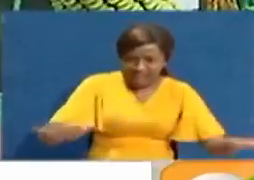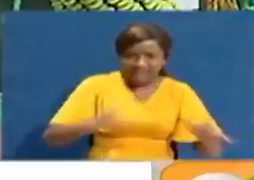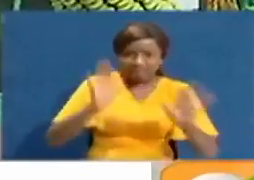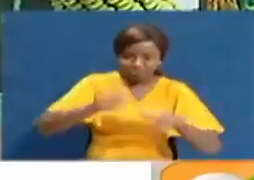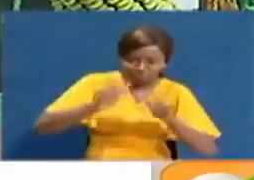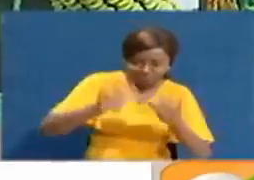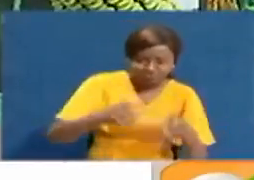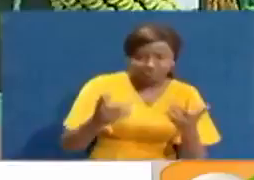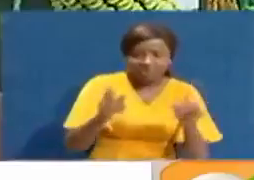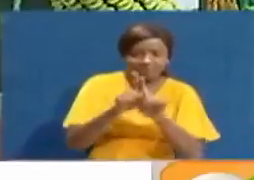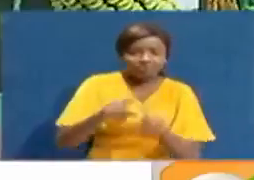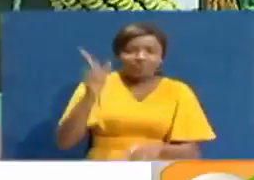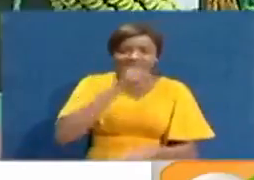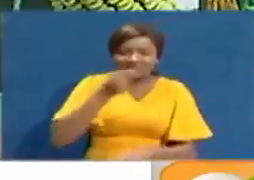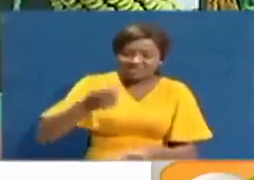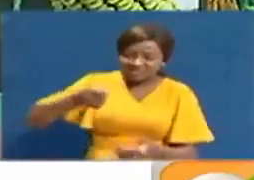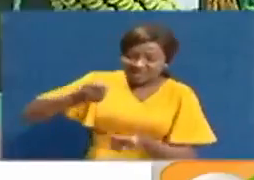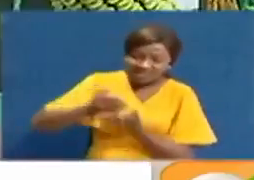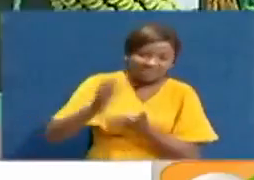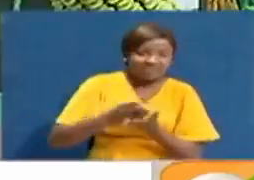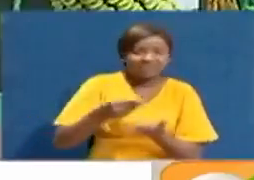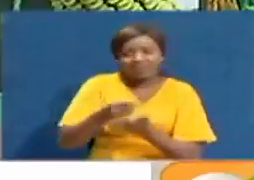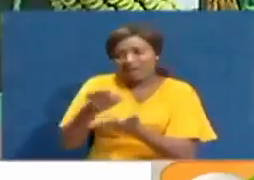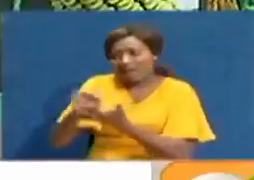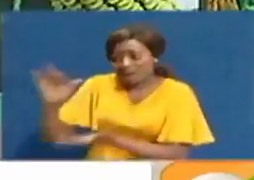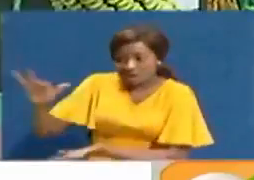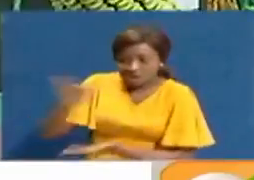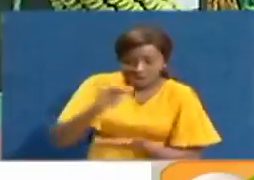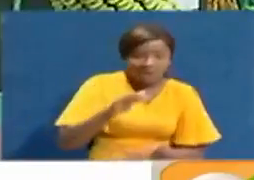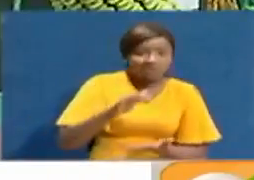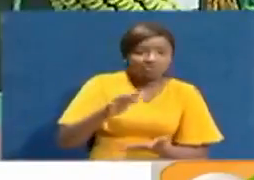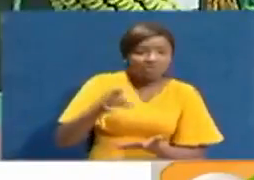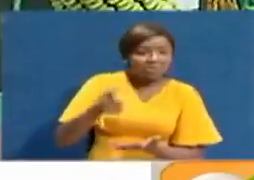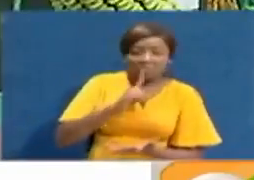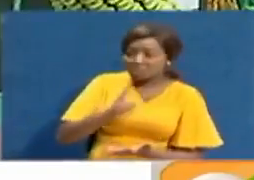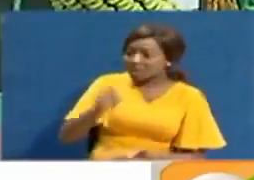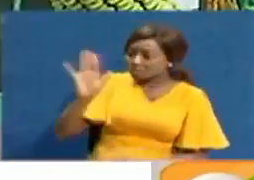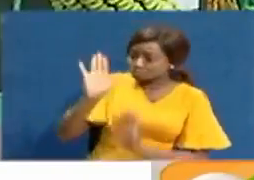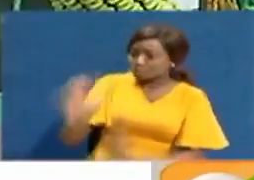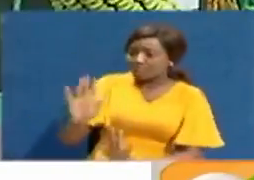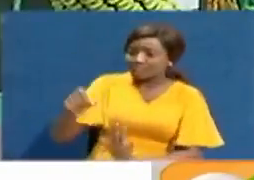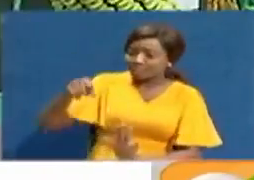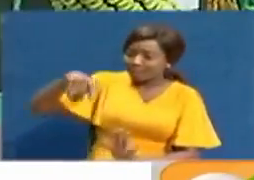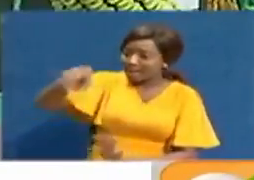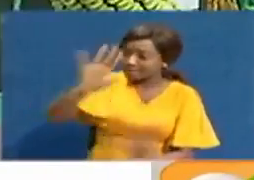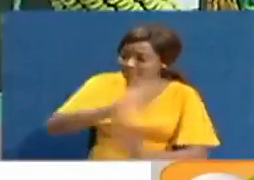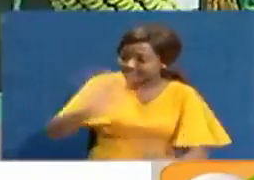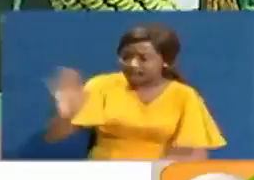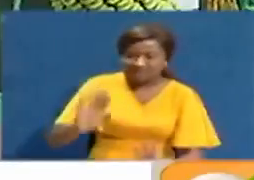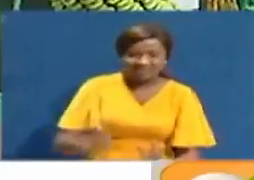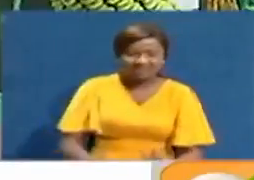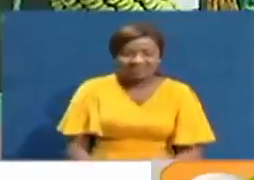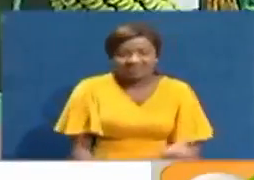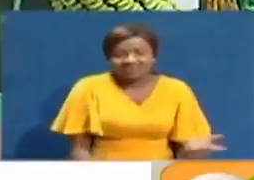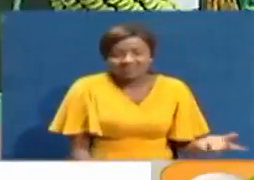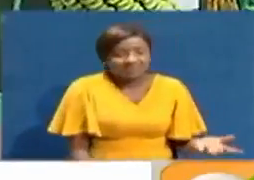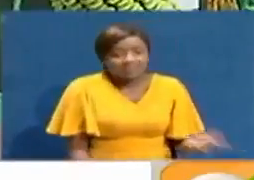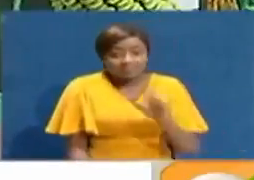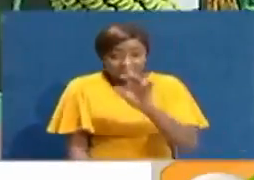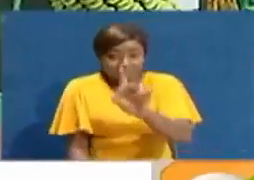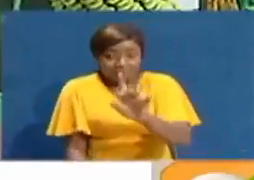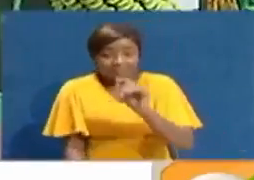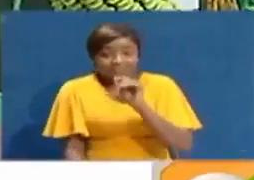their seed and have already incurred expenses doing so. So simply telling them to plant other crops is rather unfortunate. But folks,